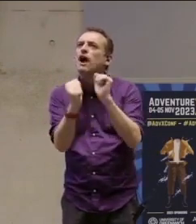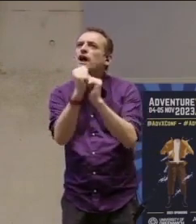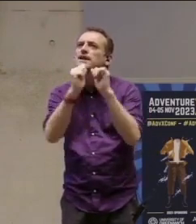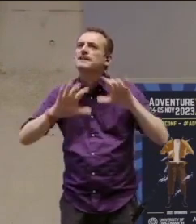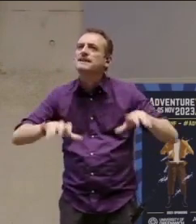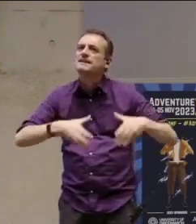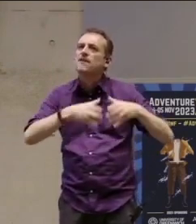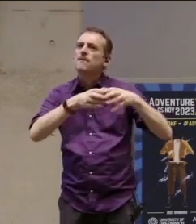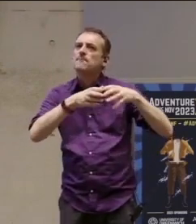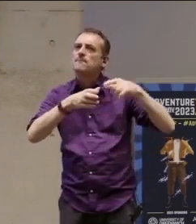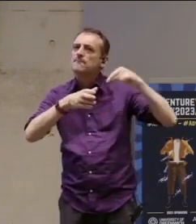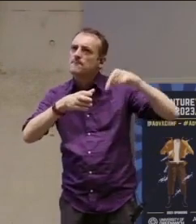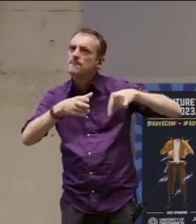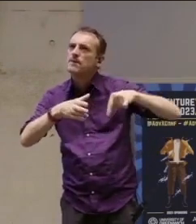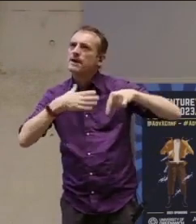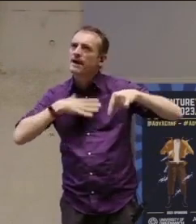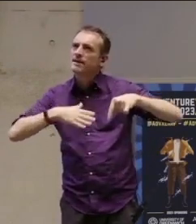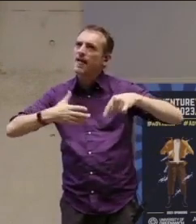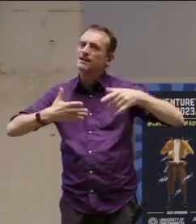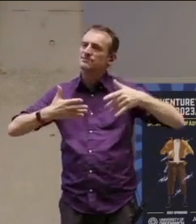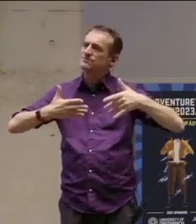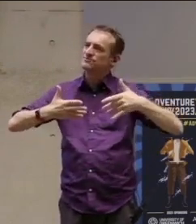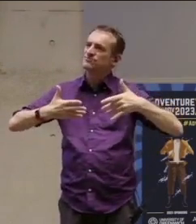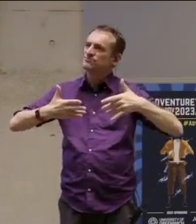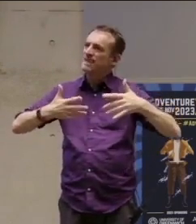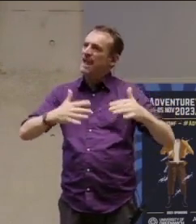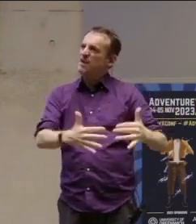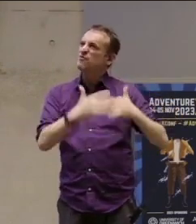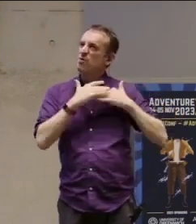world ends with you inspiration, I think. I